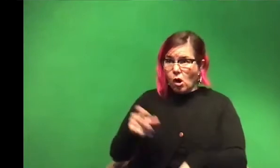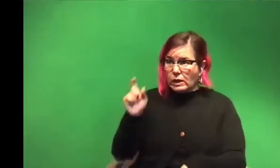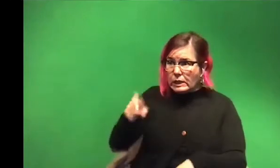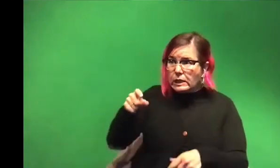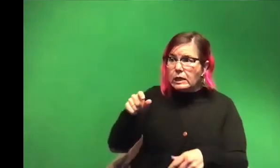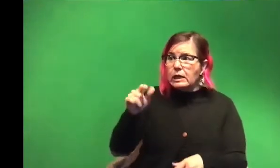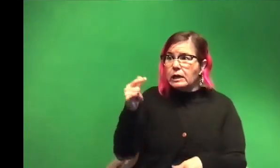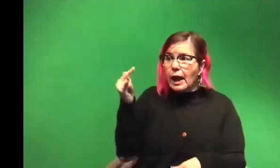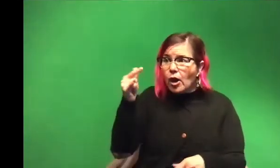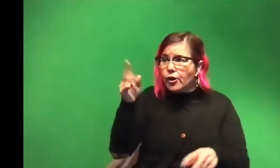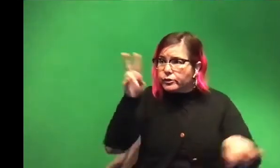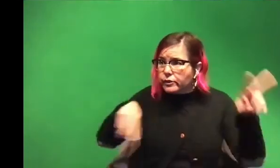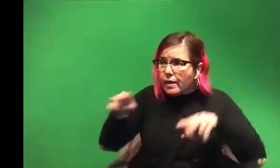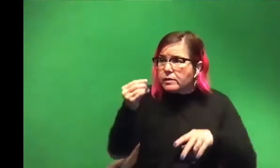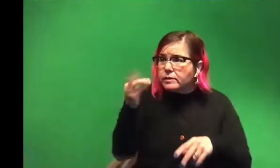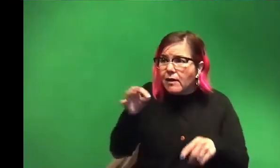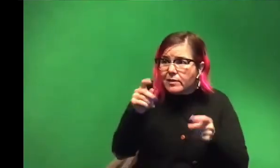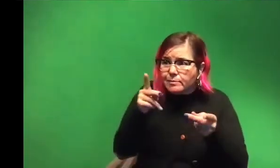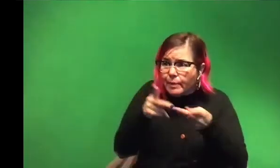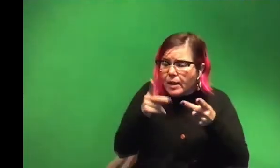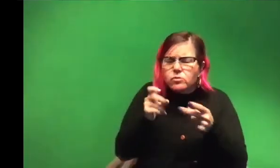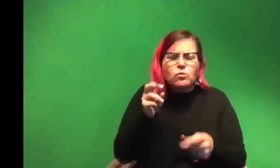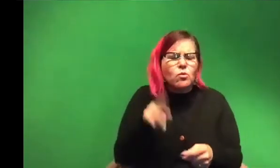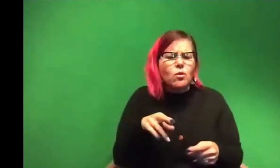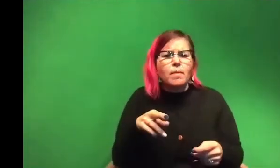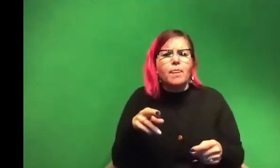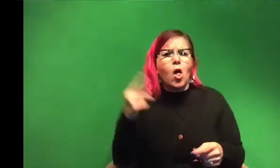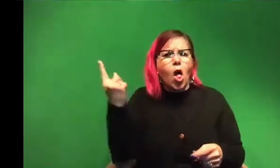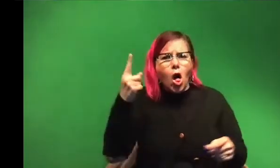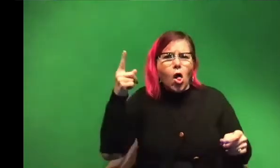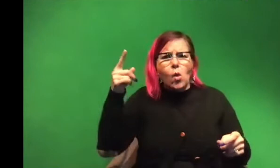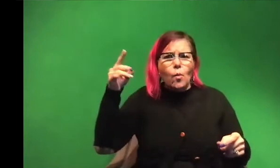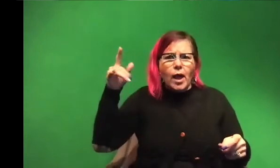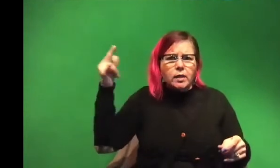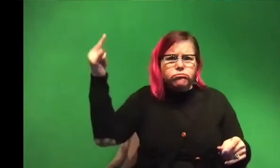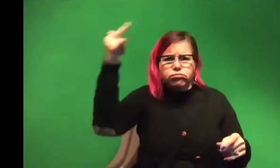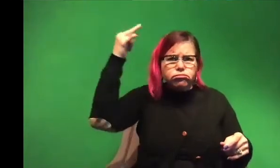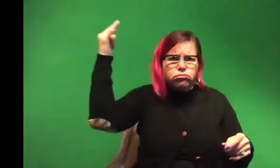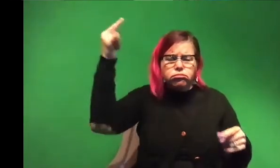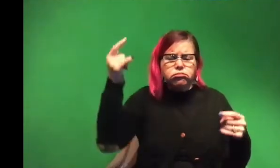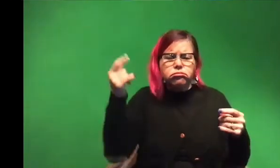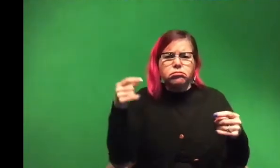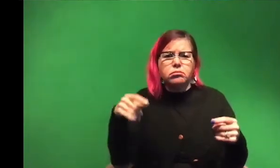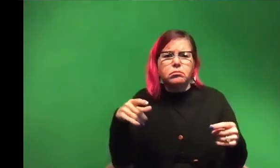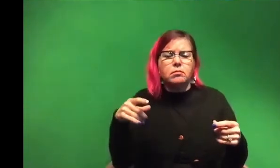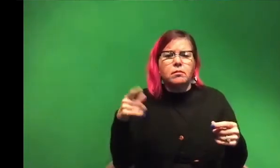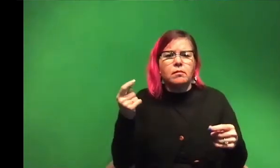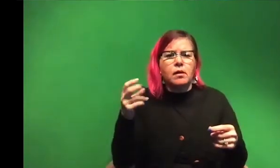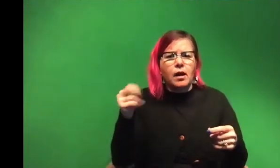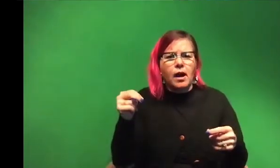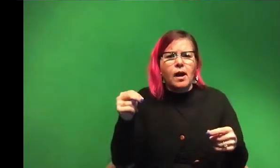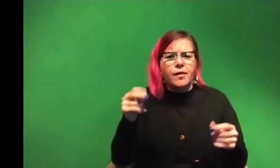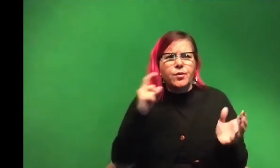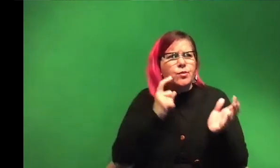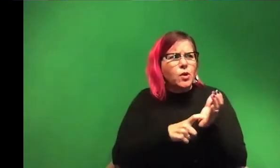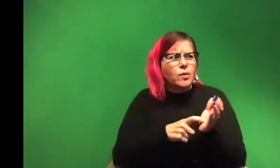aerial surveillance of a place? Or is it like there's always one kind of in the air doing its thing and then you notice things